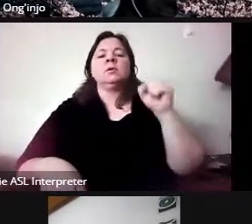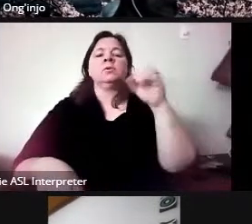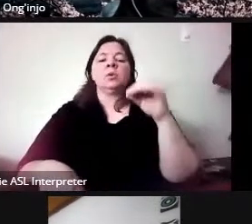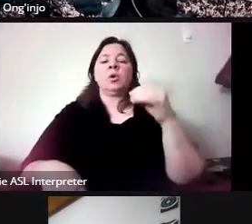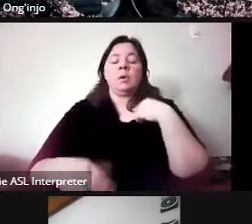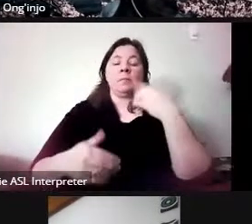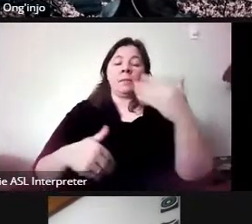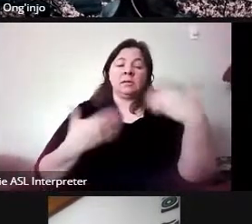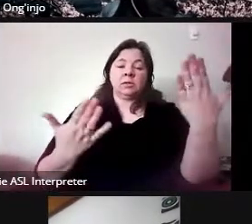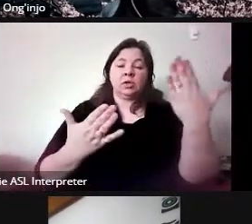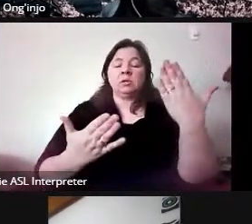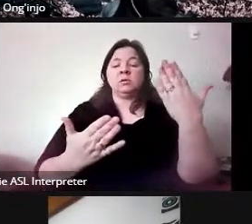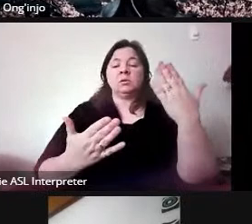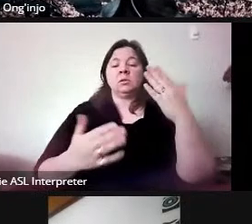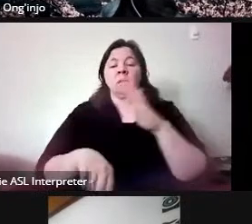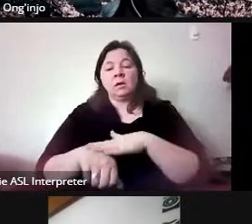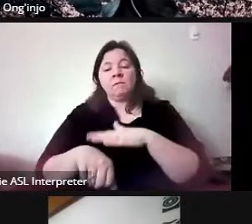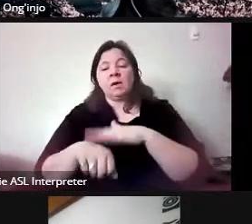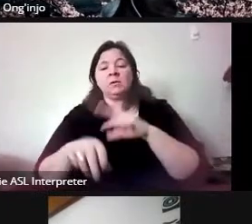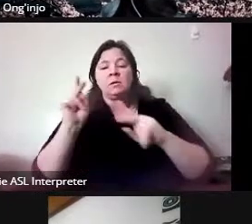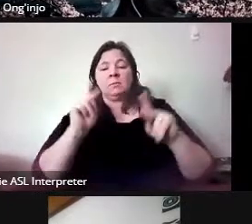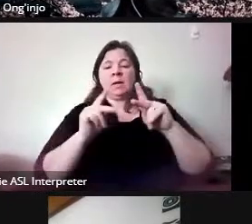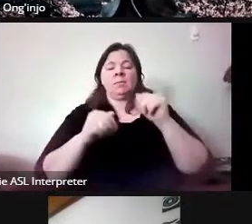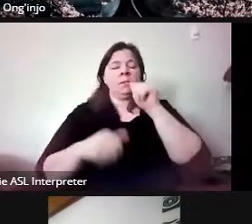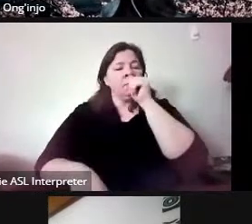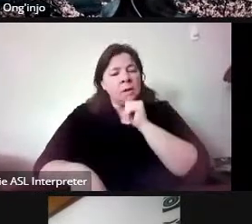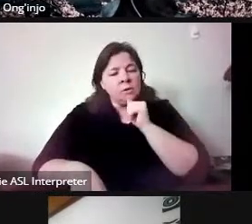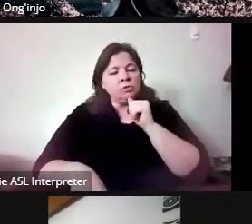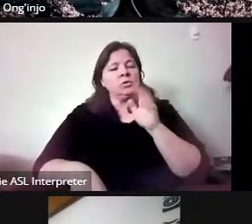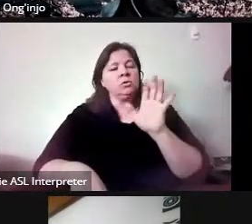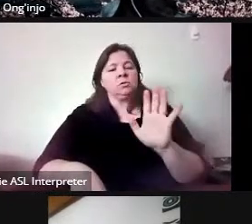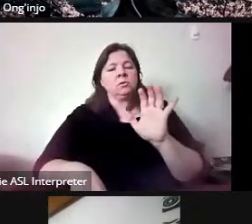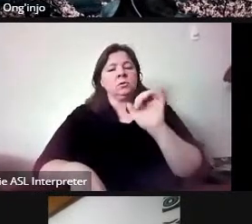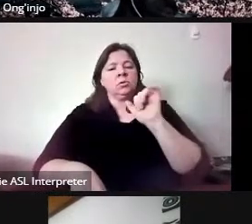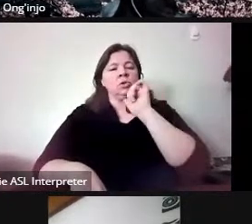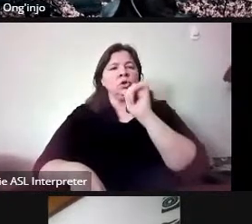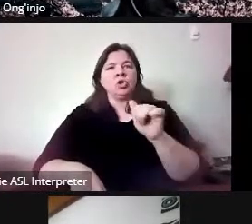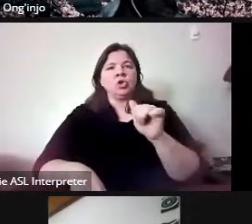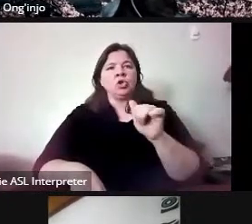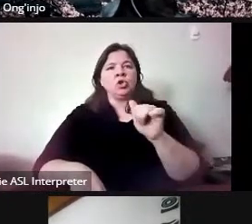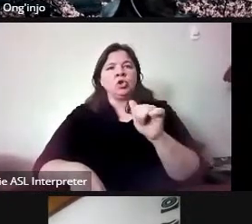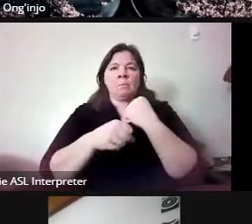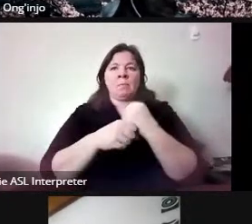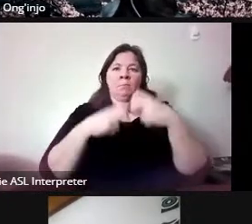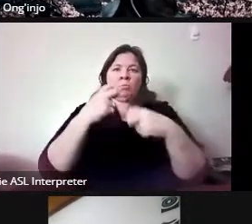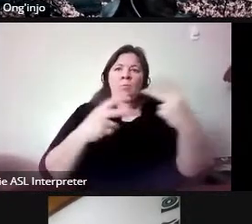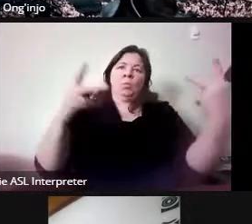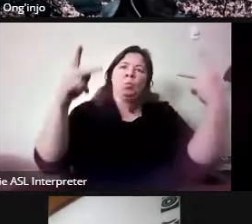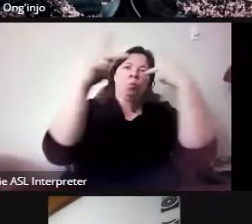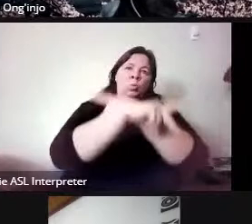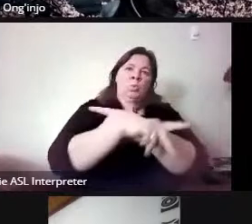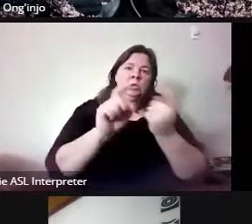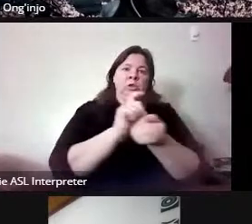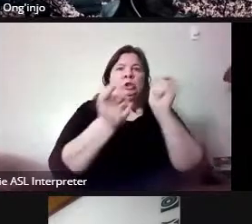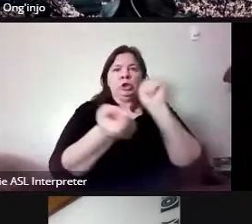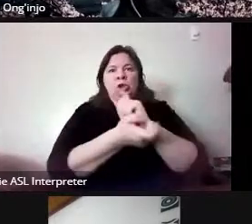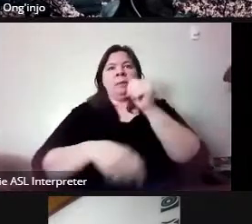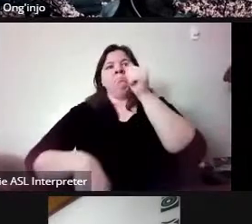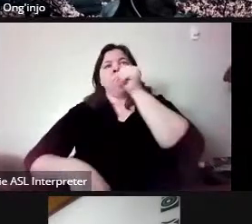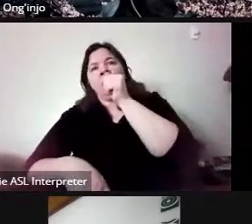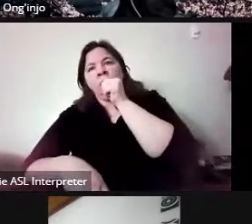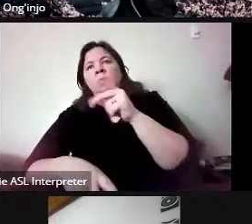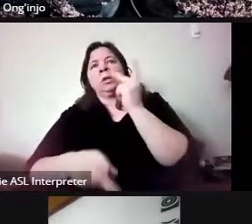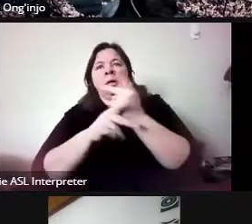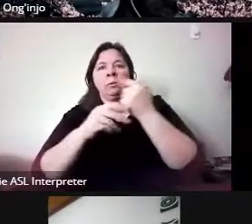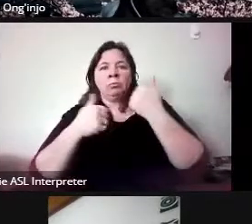just advise people to be patient. Do not compound the problem by changing password,